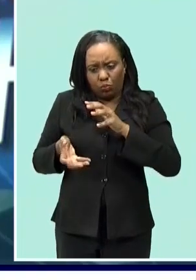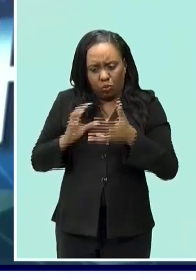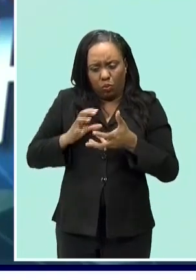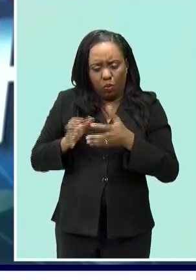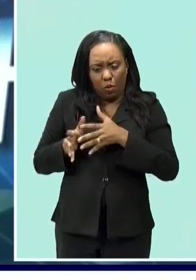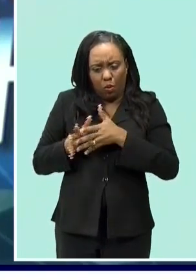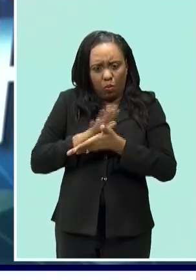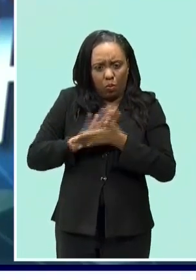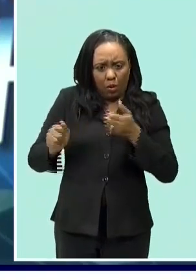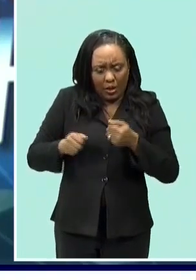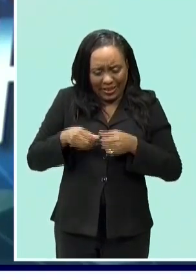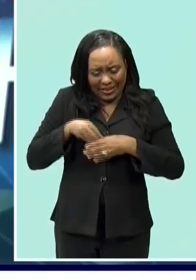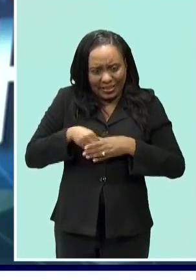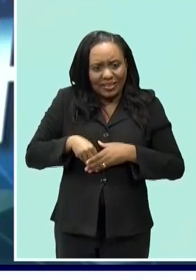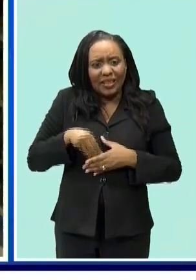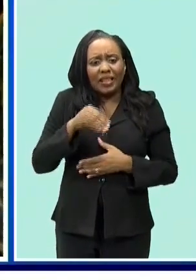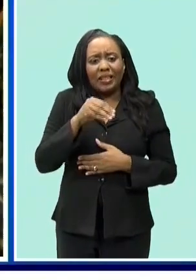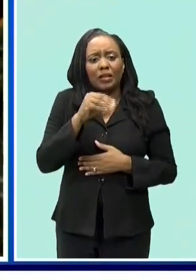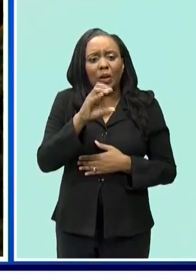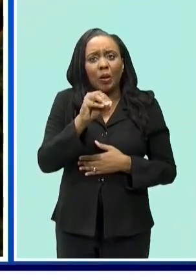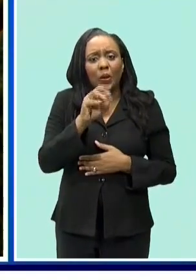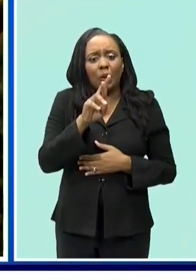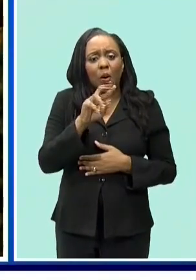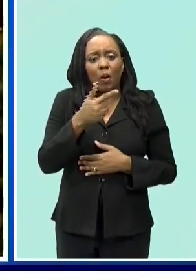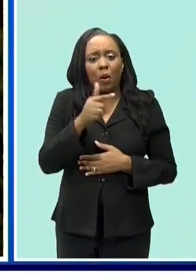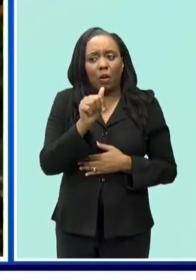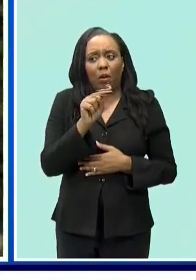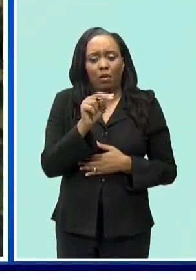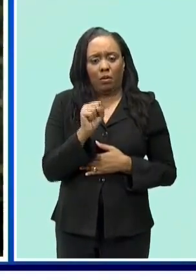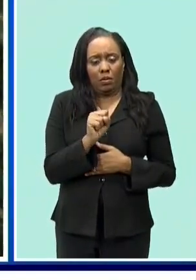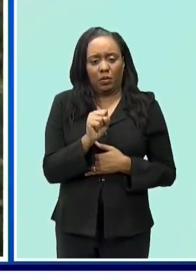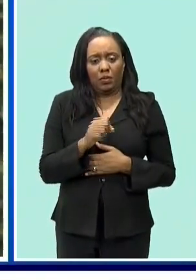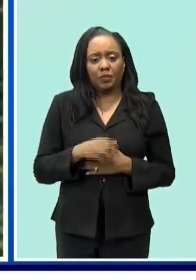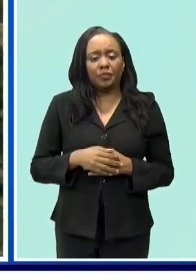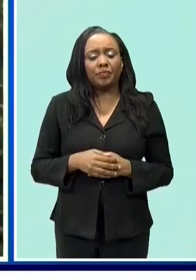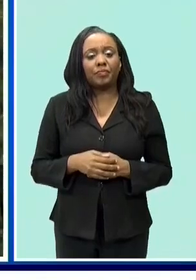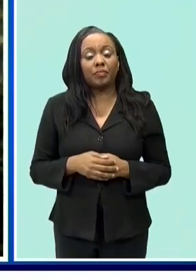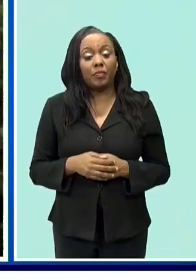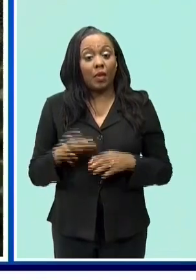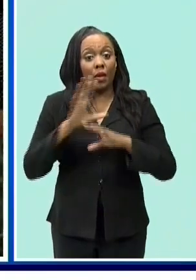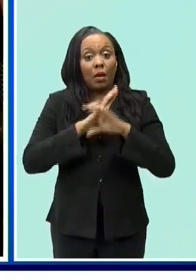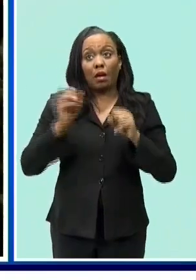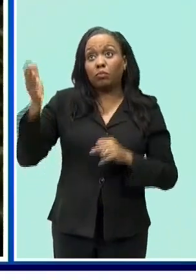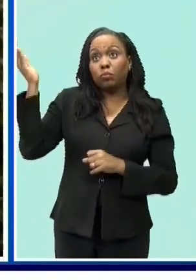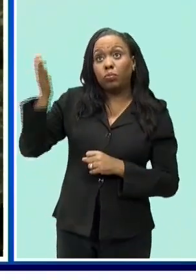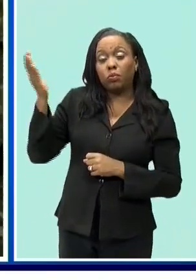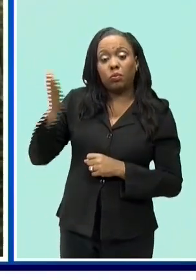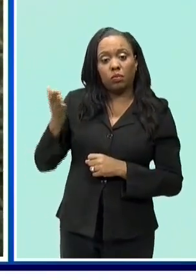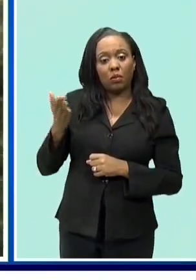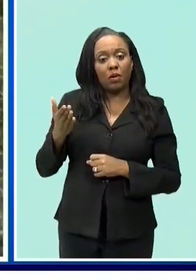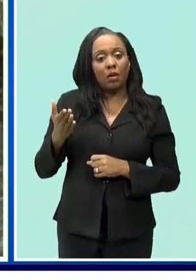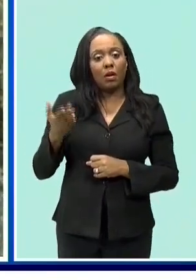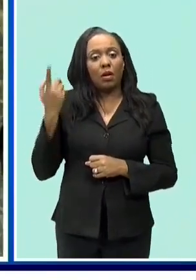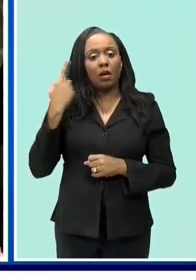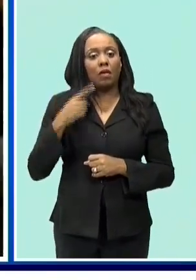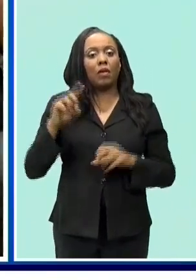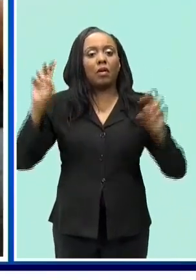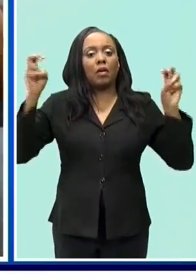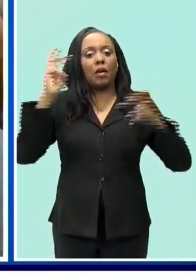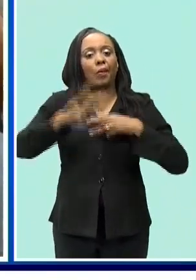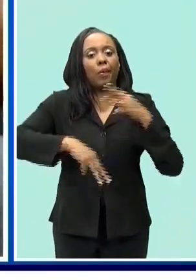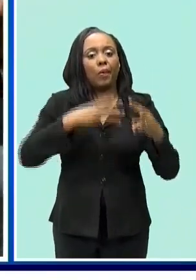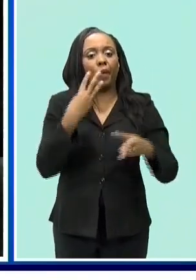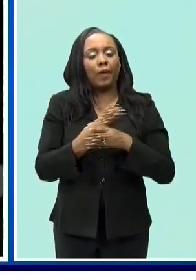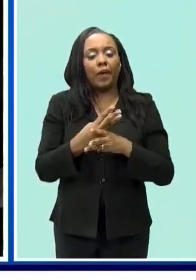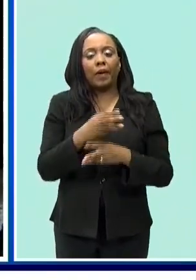or organs. Ms. Ware was speaking at the Barbados Defence Force St. Anne's Fort headquarters at a media briefing for World Sickle